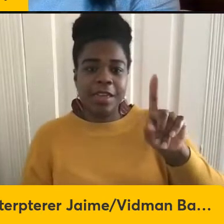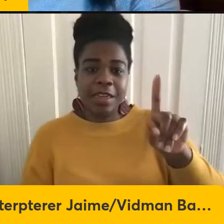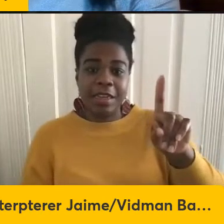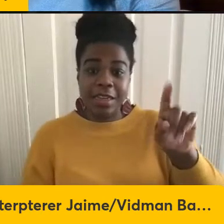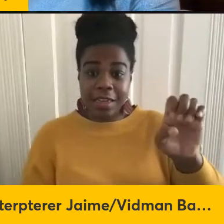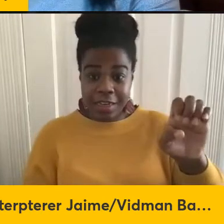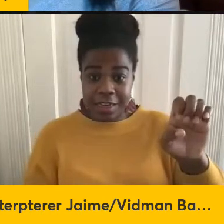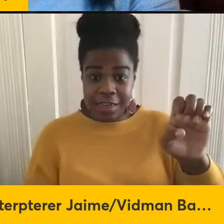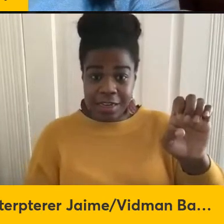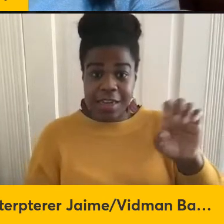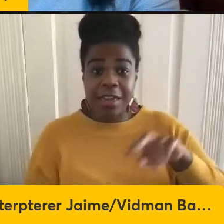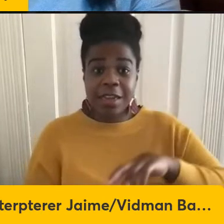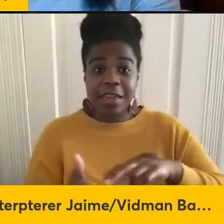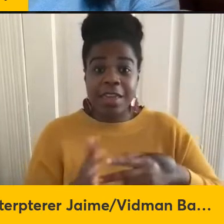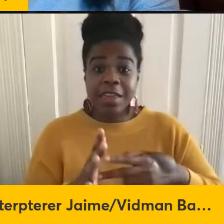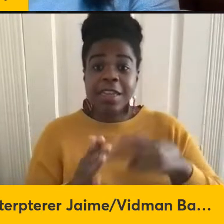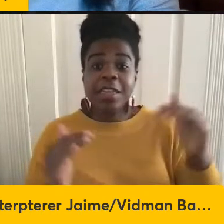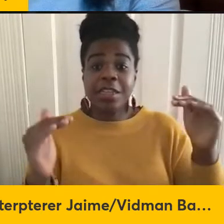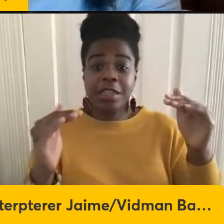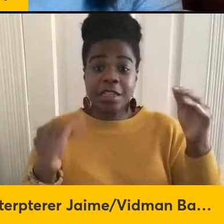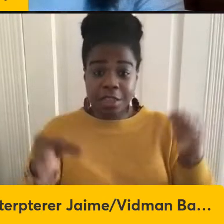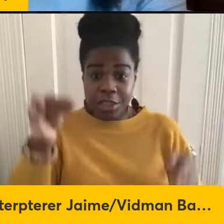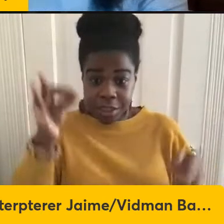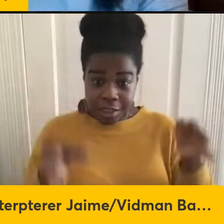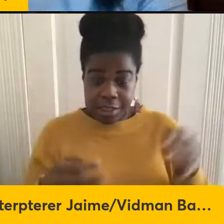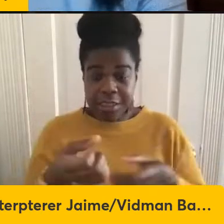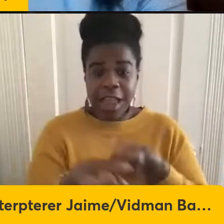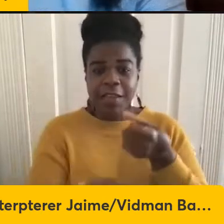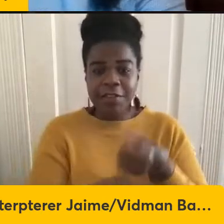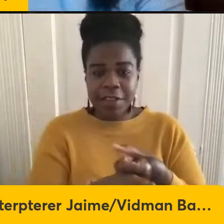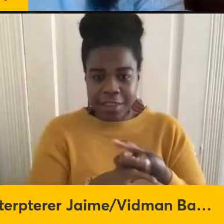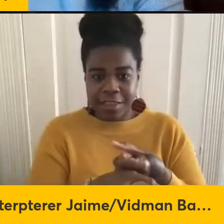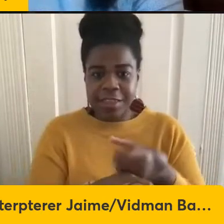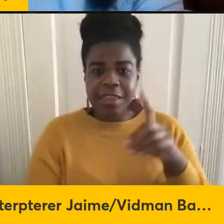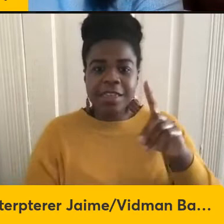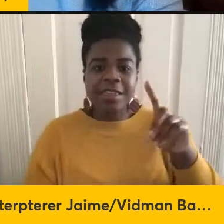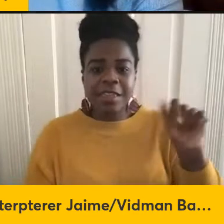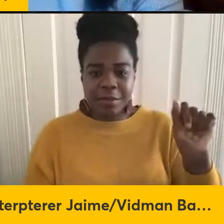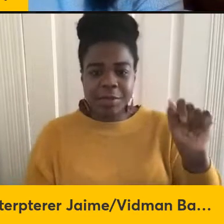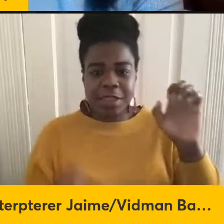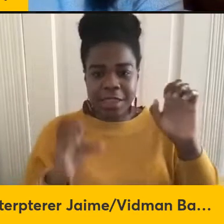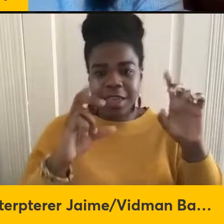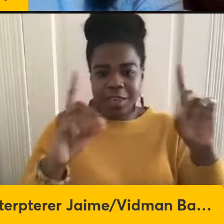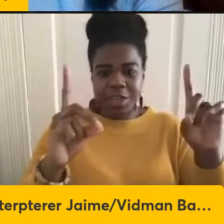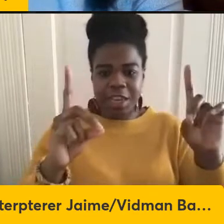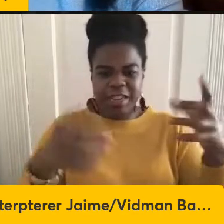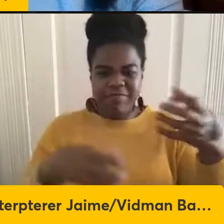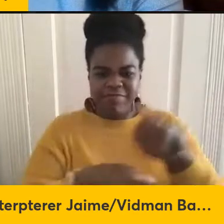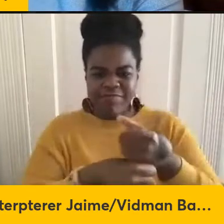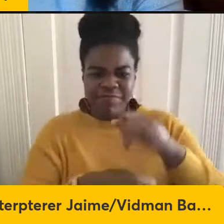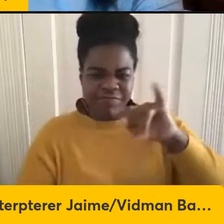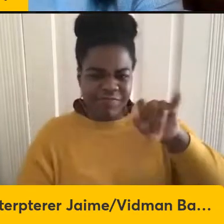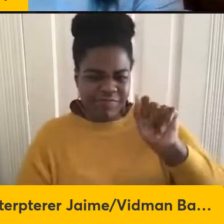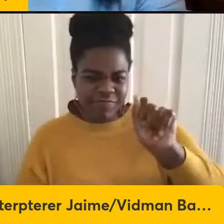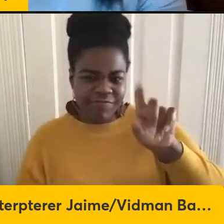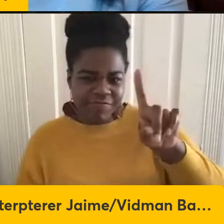JADE, which stands for Justice, Advocacy, and Disability Education. And this is a holistic